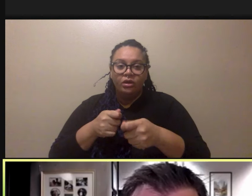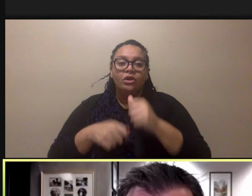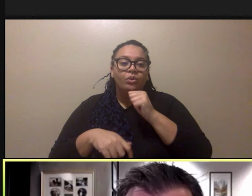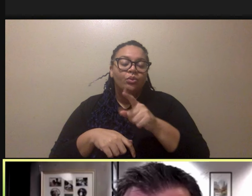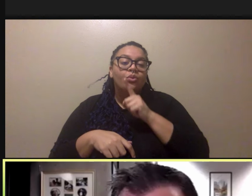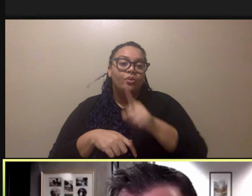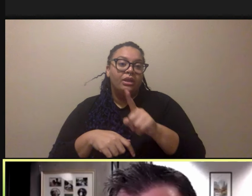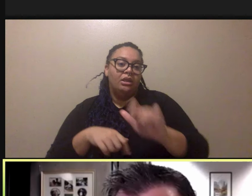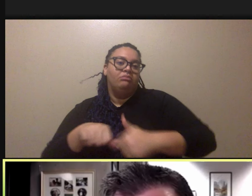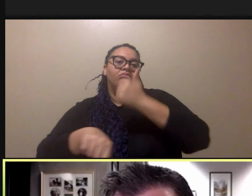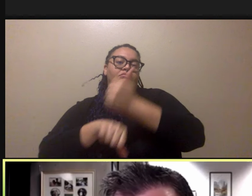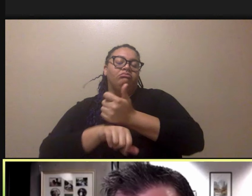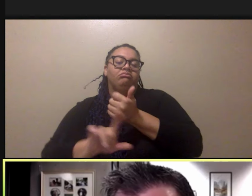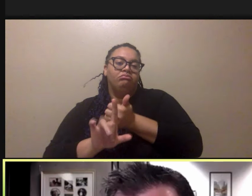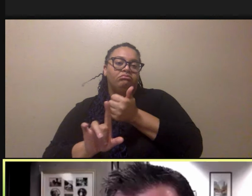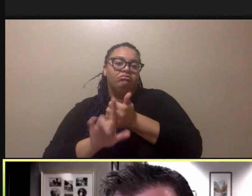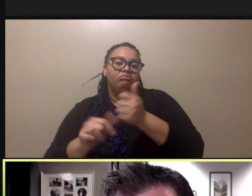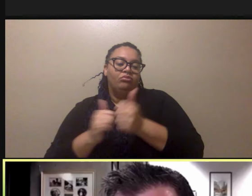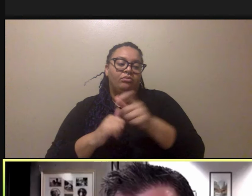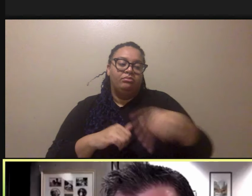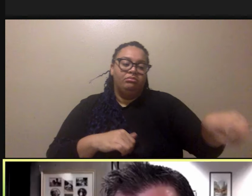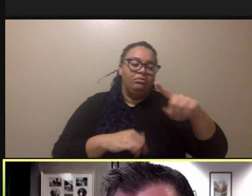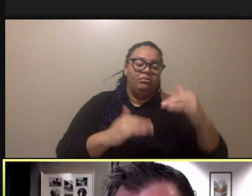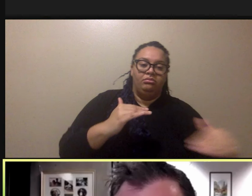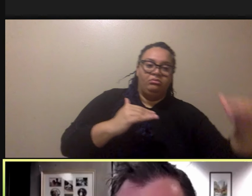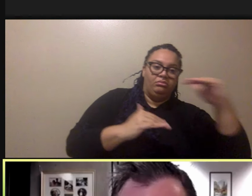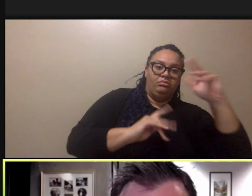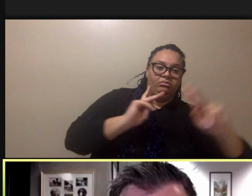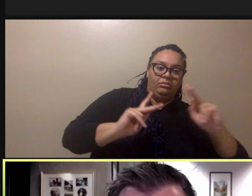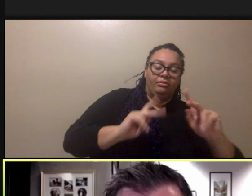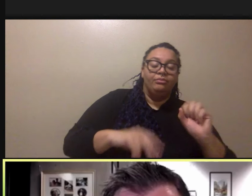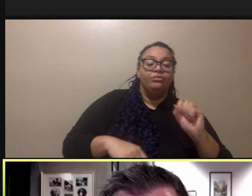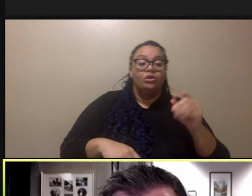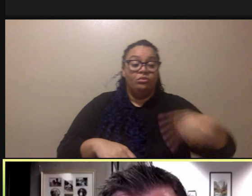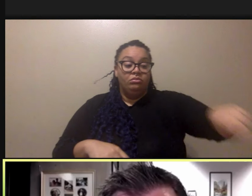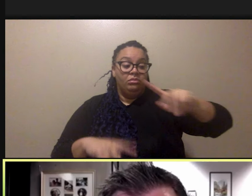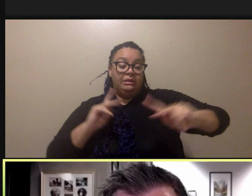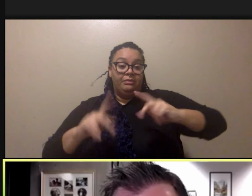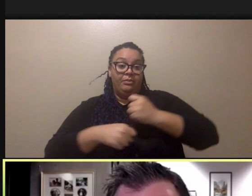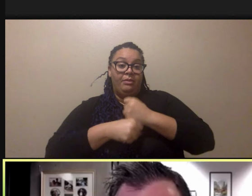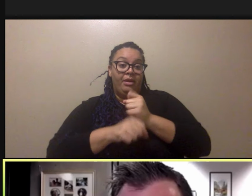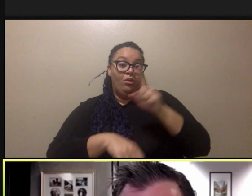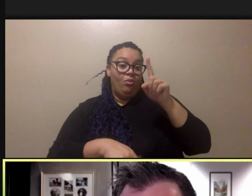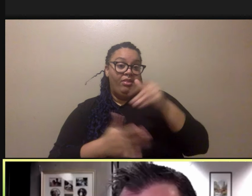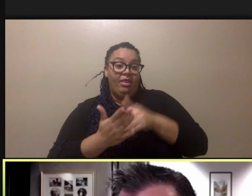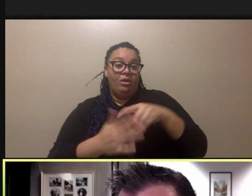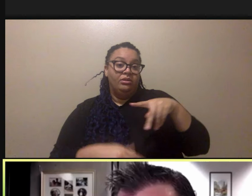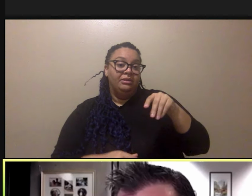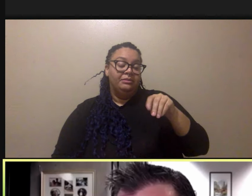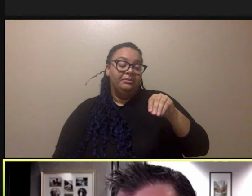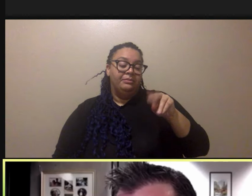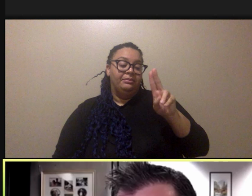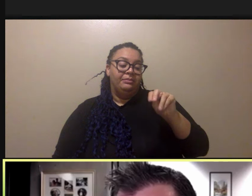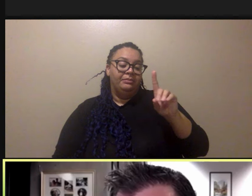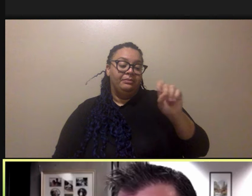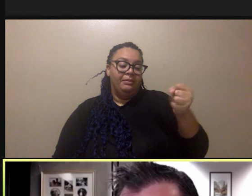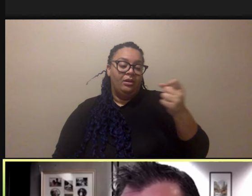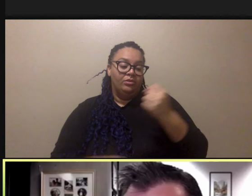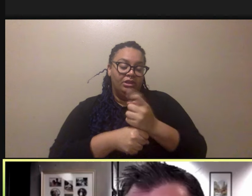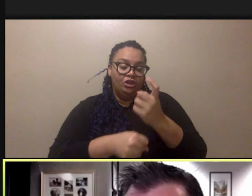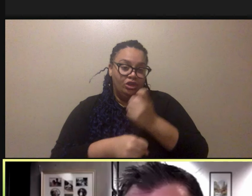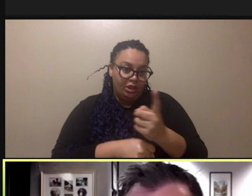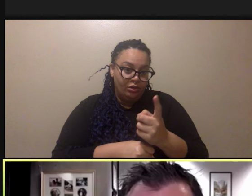native tribes. They are making £1,000 a year. So, and using that money